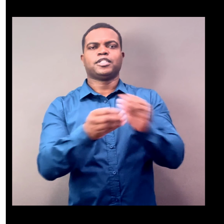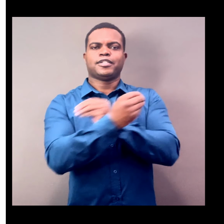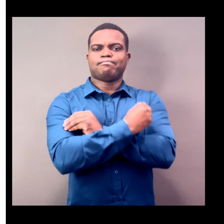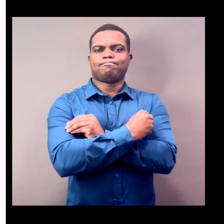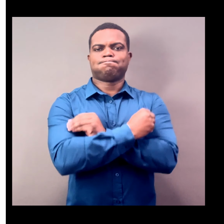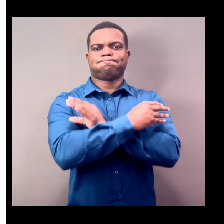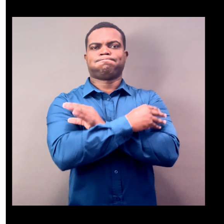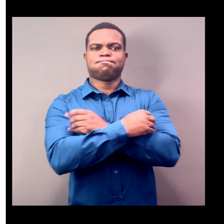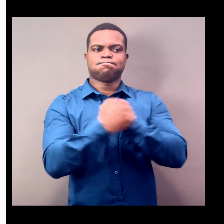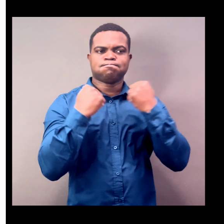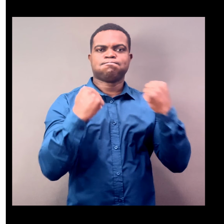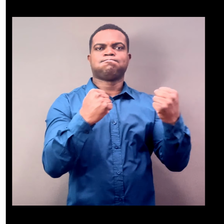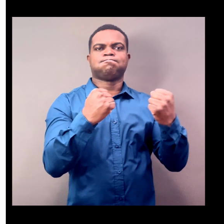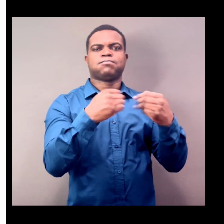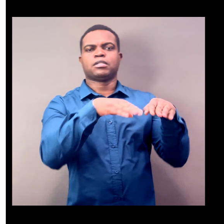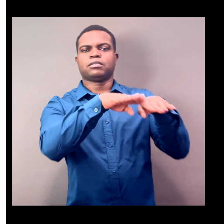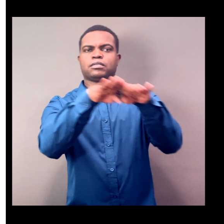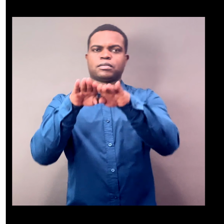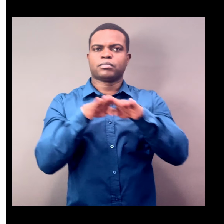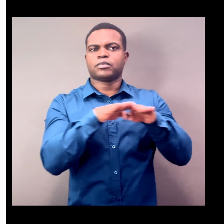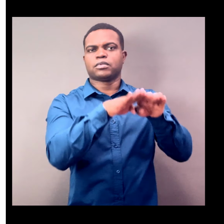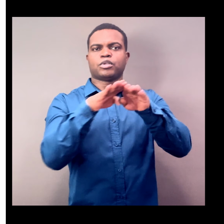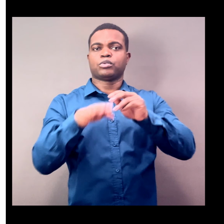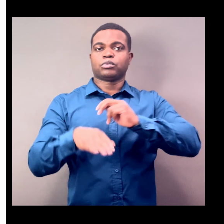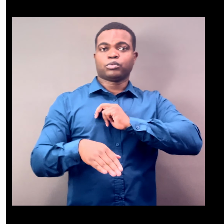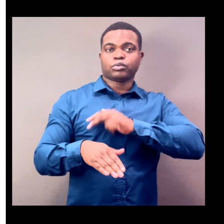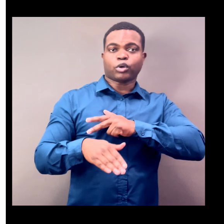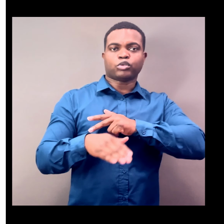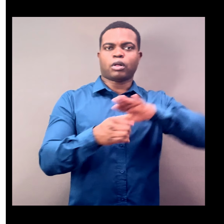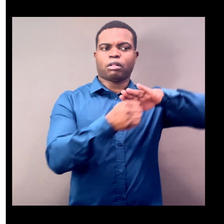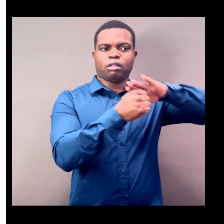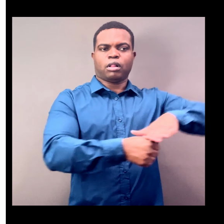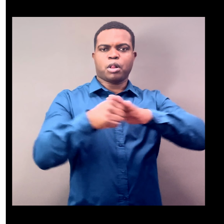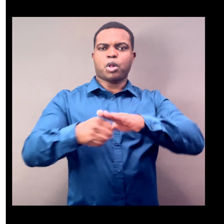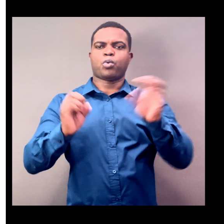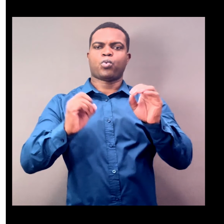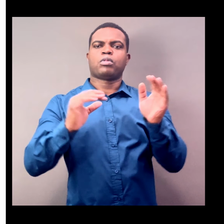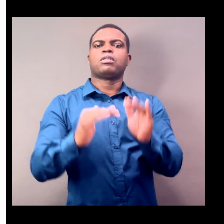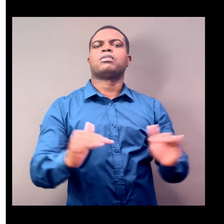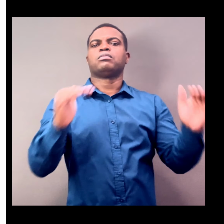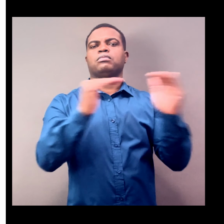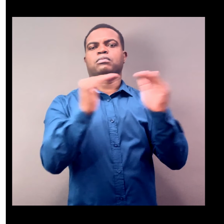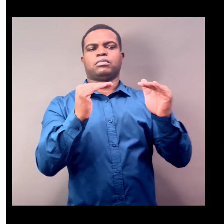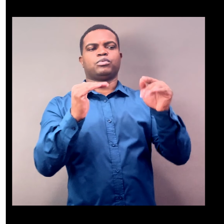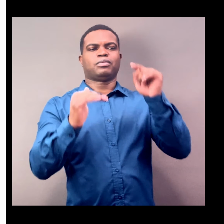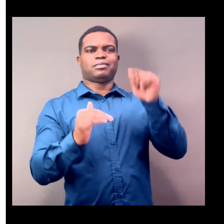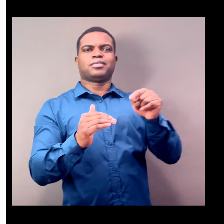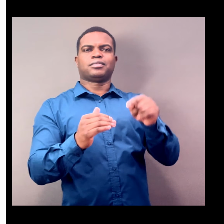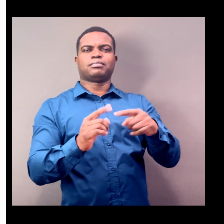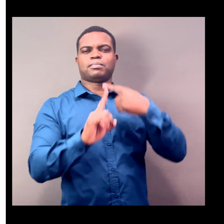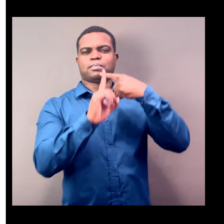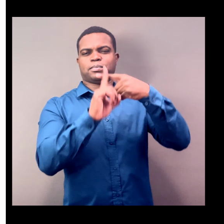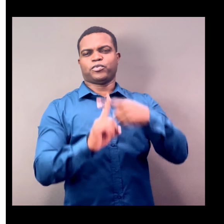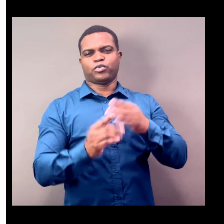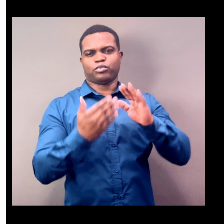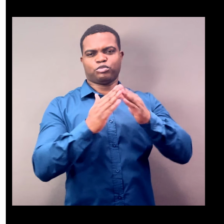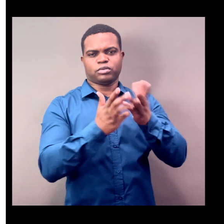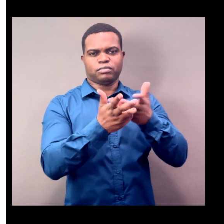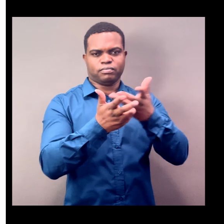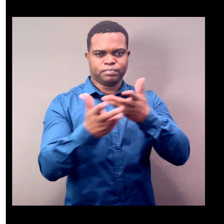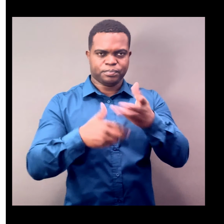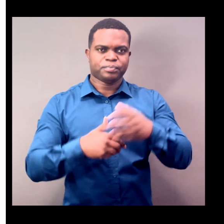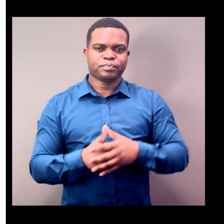democracy and promotes social justice. So that is another benefit of community engagement. Another great benefit is